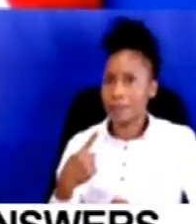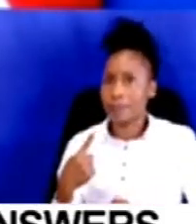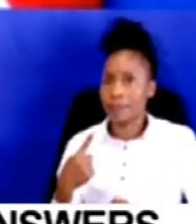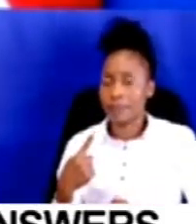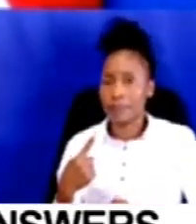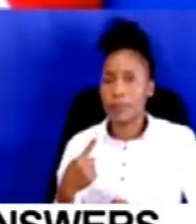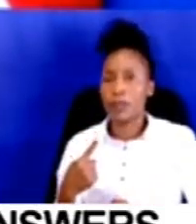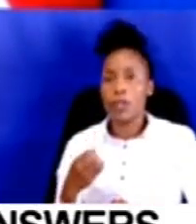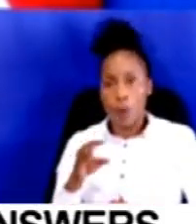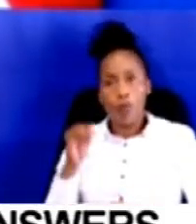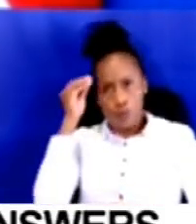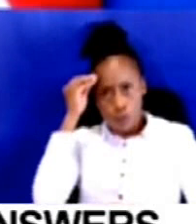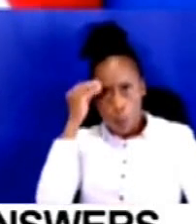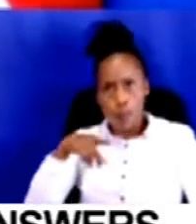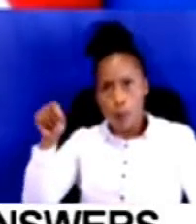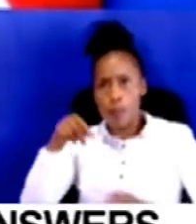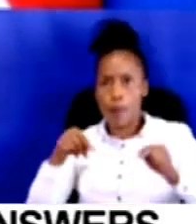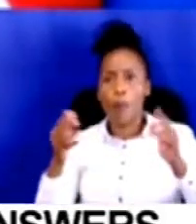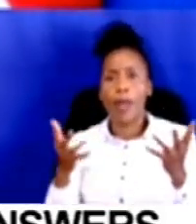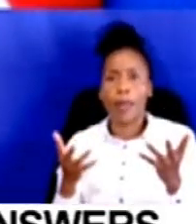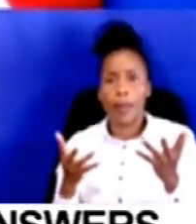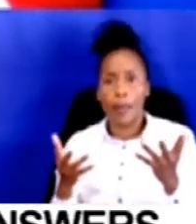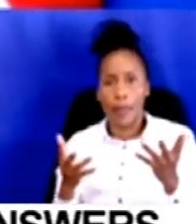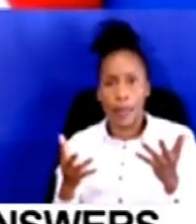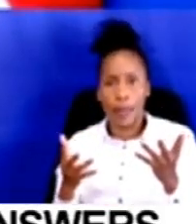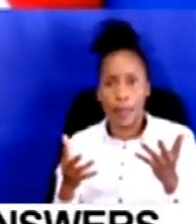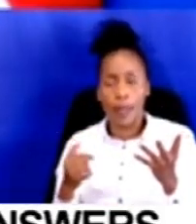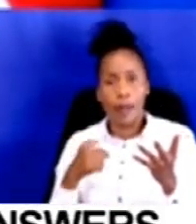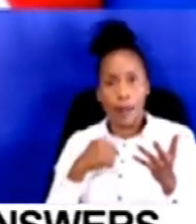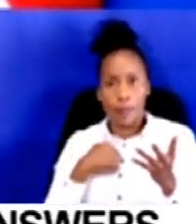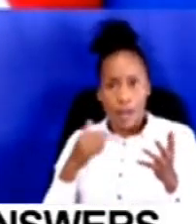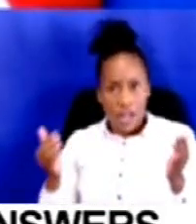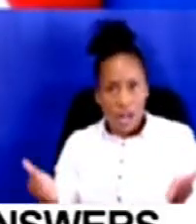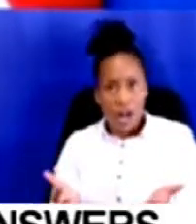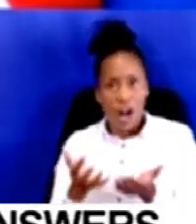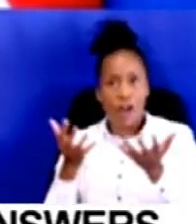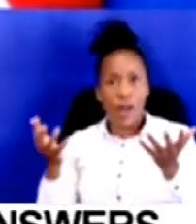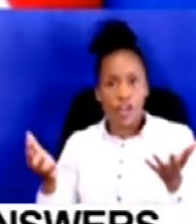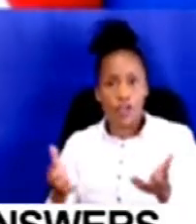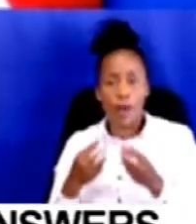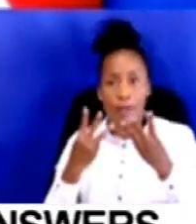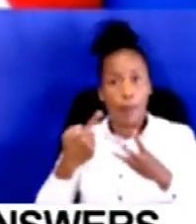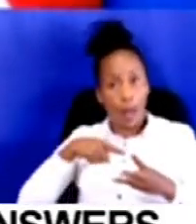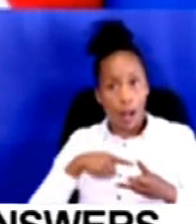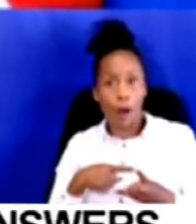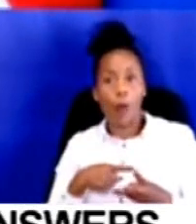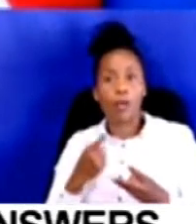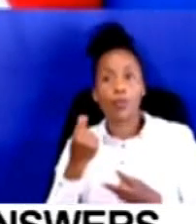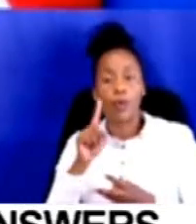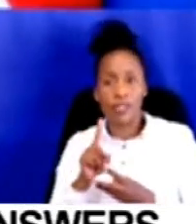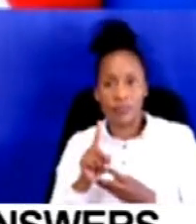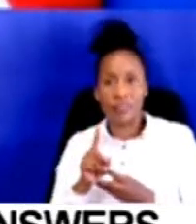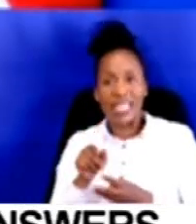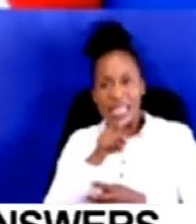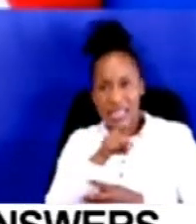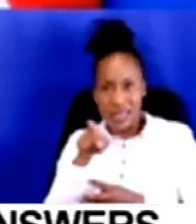So we know where to go. And I'll encourage our people to report